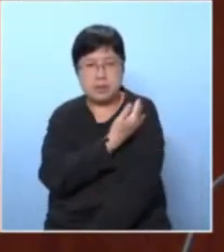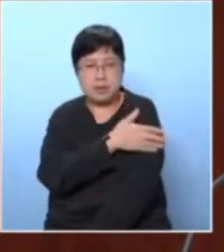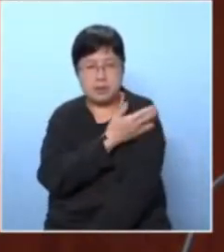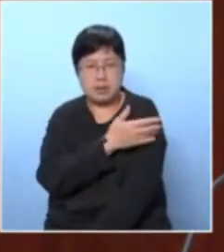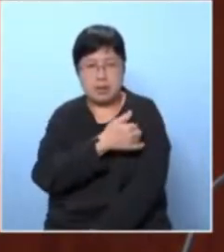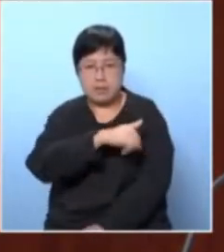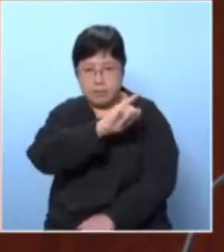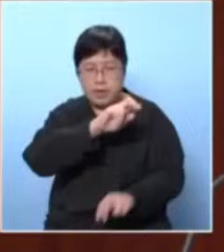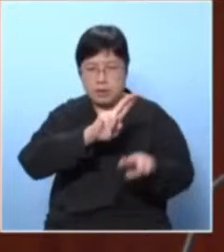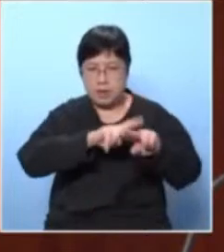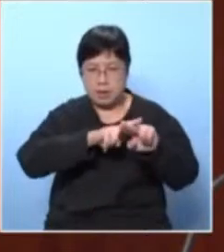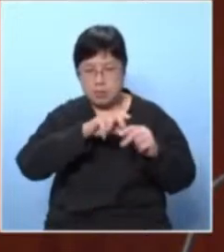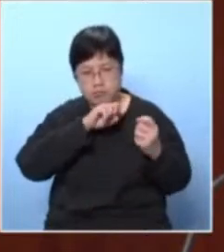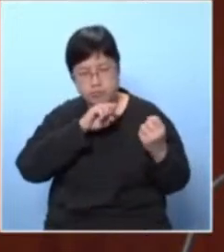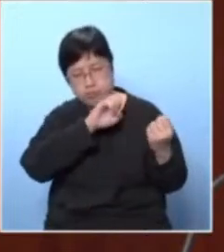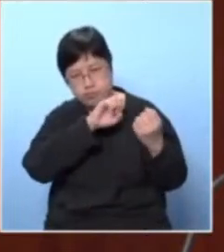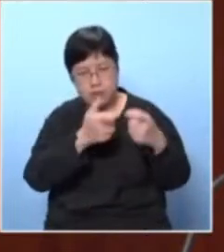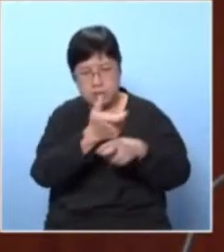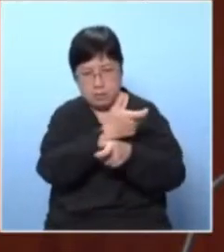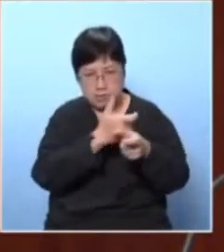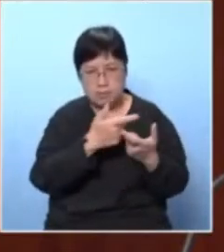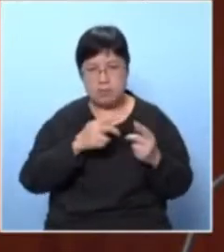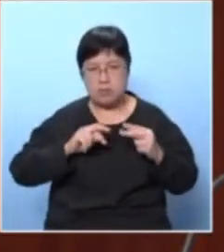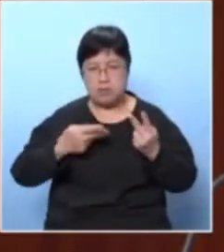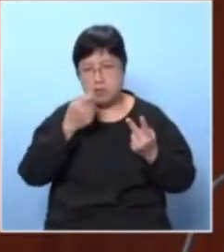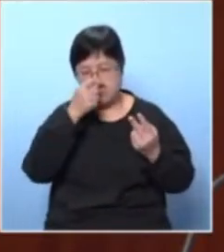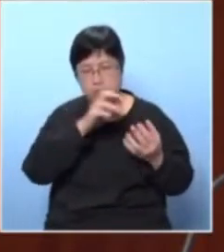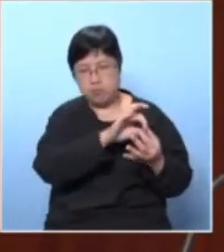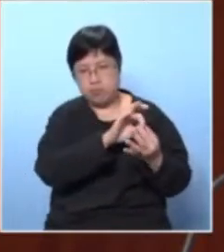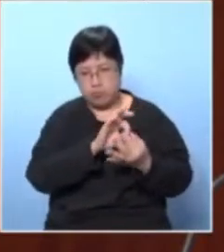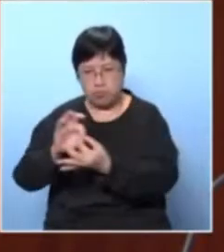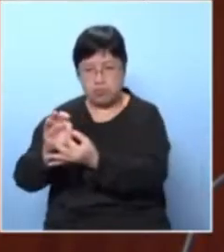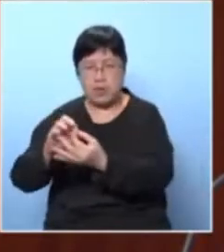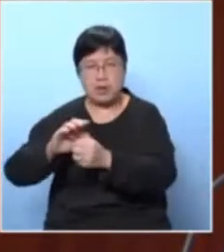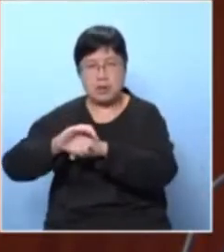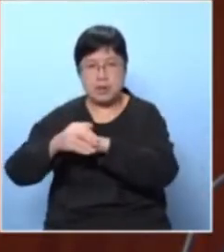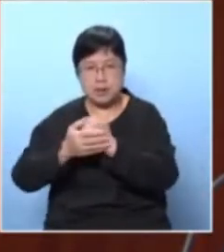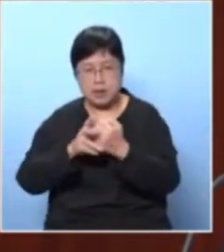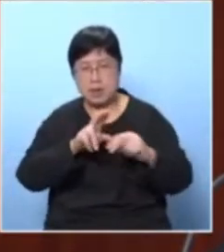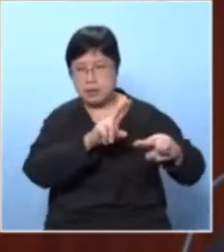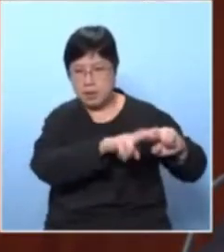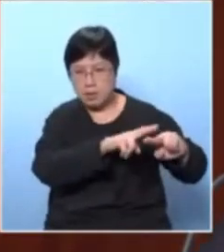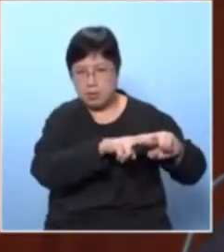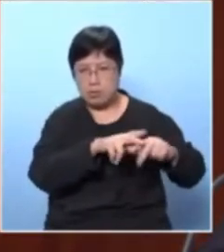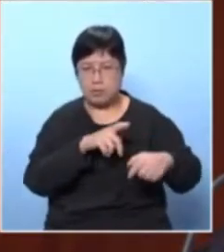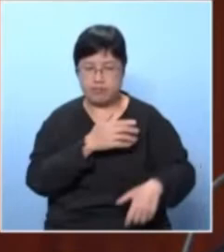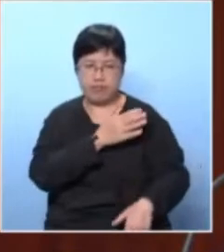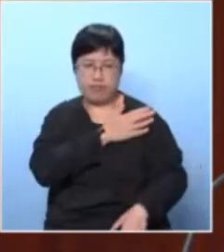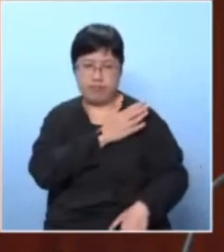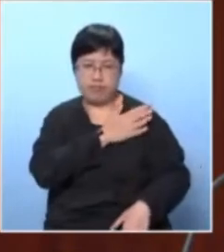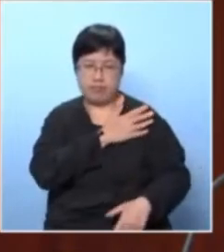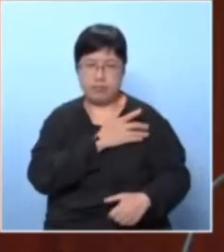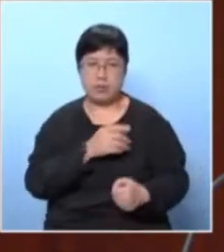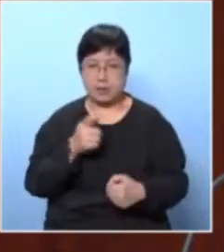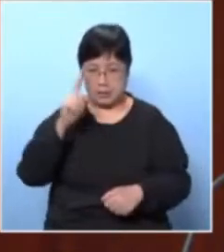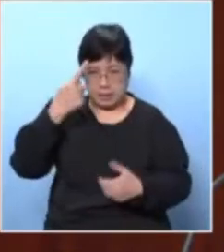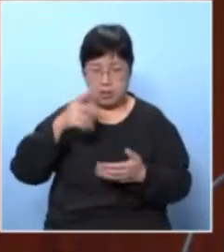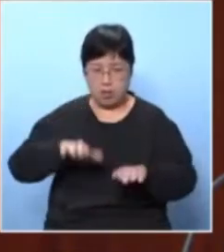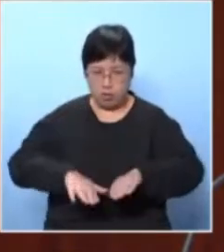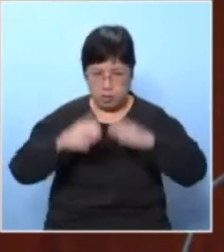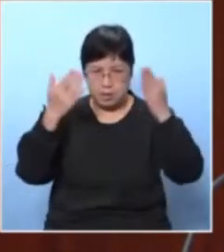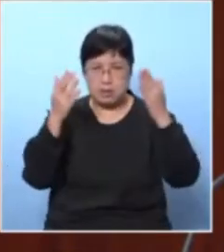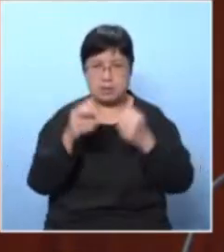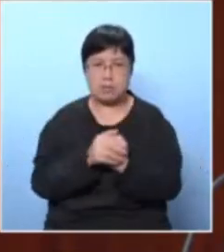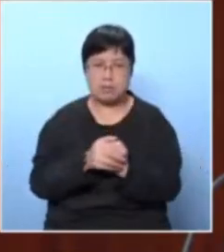in Hong Kong. To attract more overseas companies to set up operations in Hong Kong and facilitate foreigners working in these